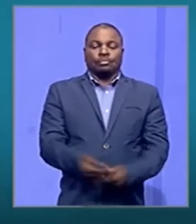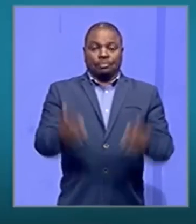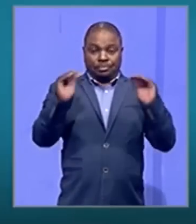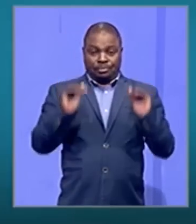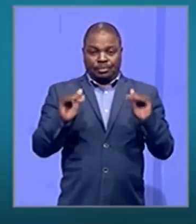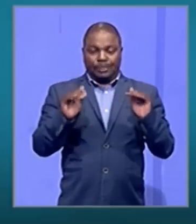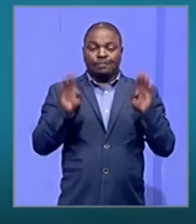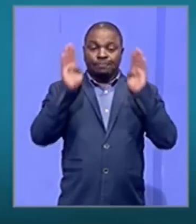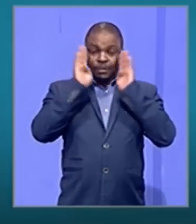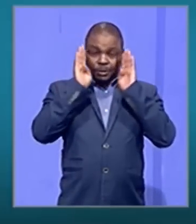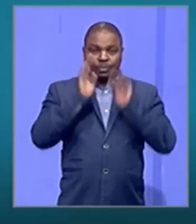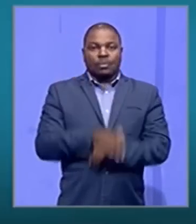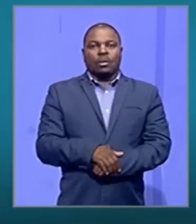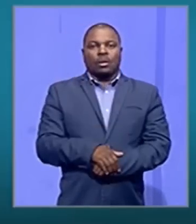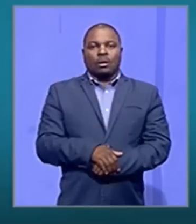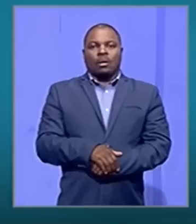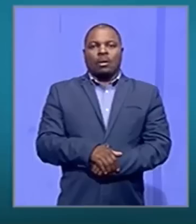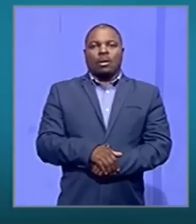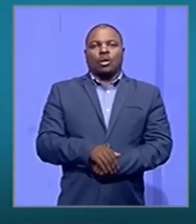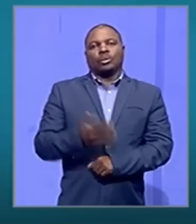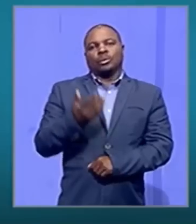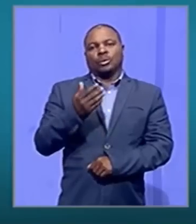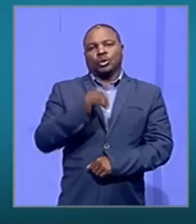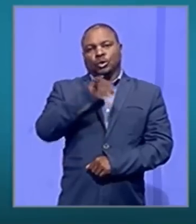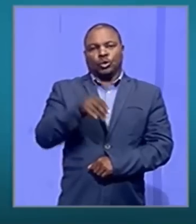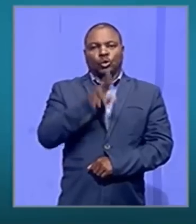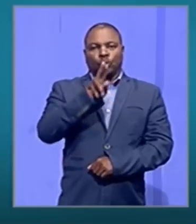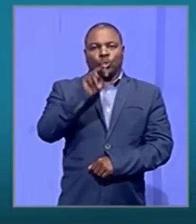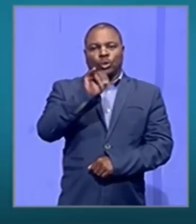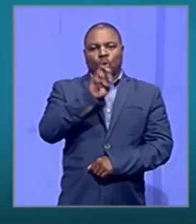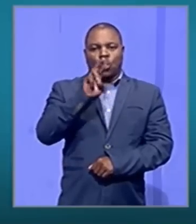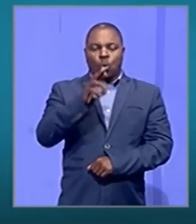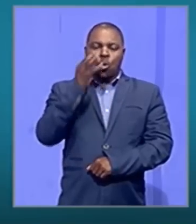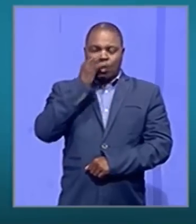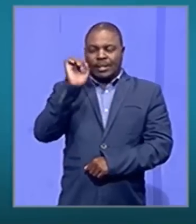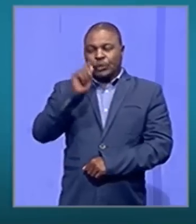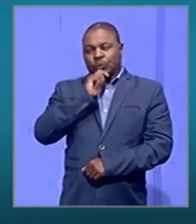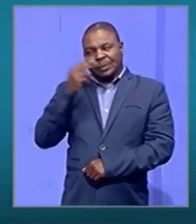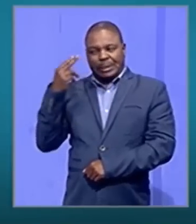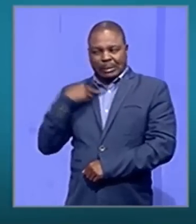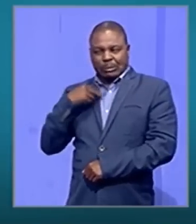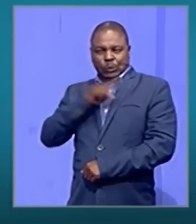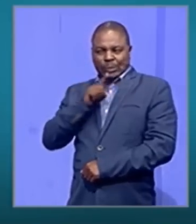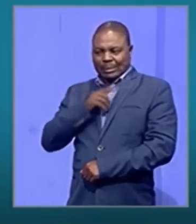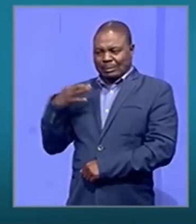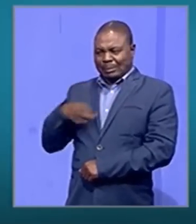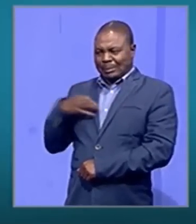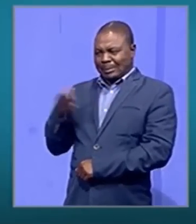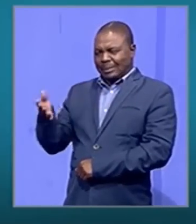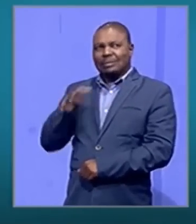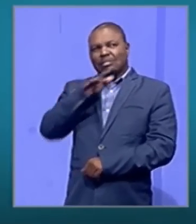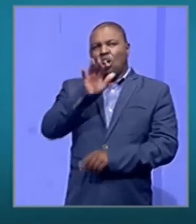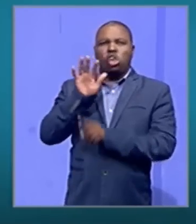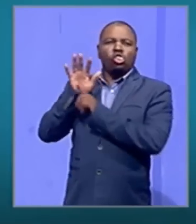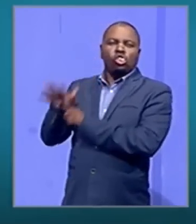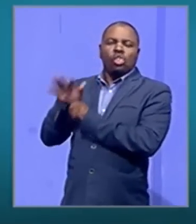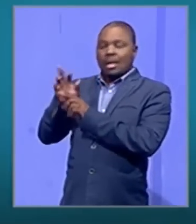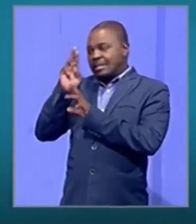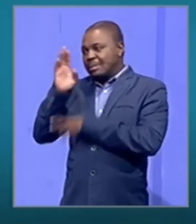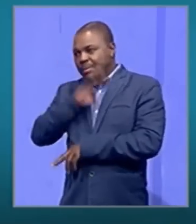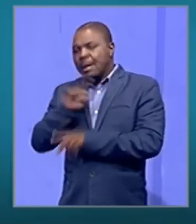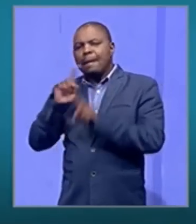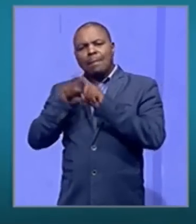Letlakaleng la Facebook Putana General Junior o re ka nnete go a nyamiša go bona banyana ba tšeelwa fase mola ba